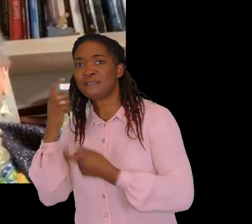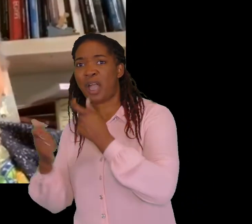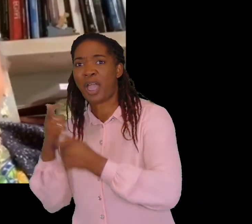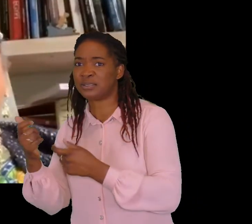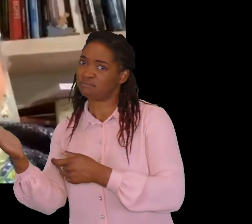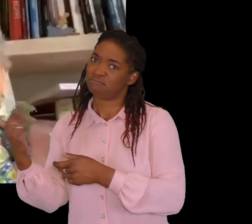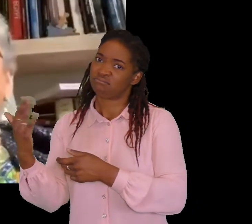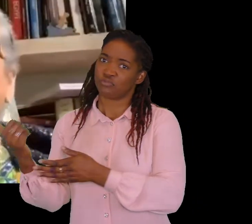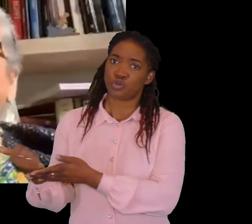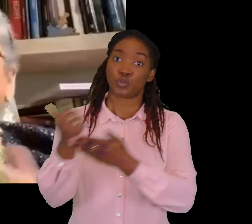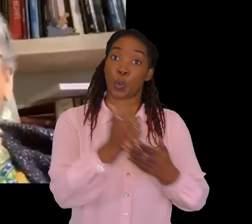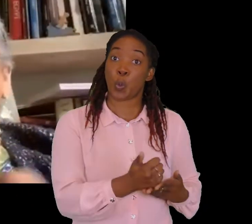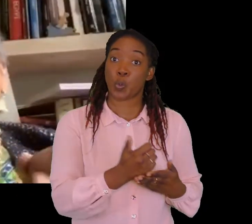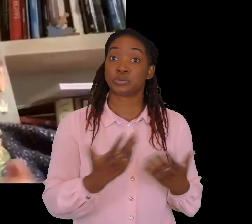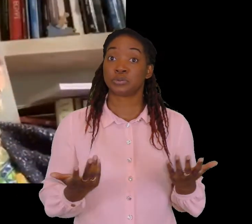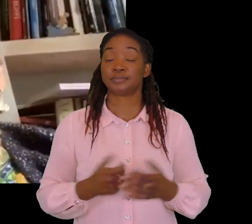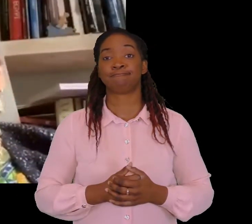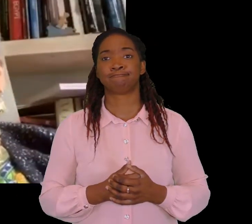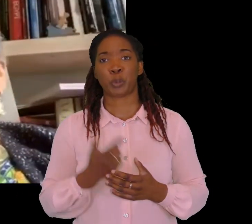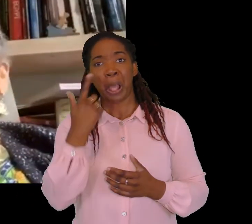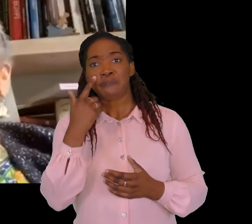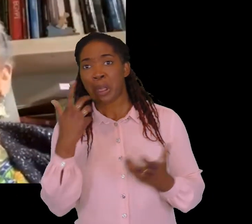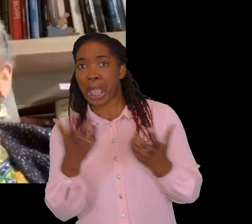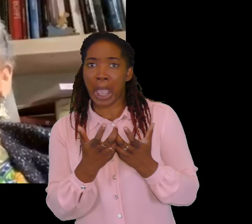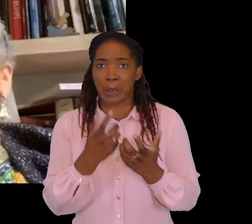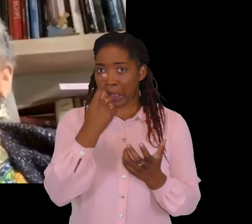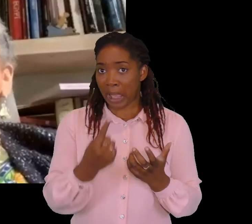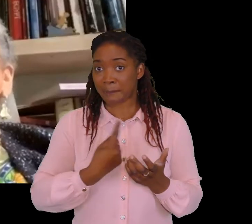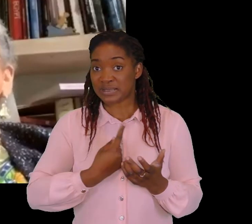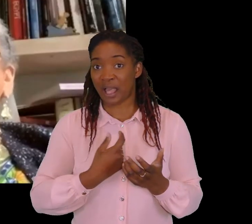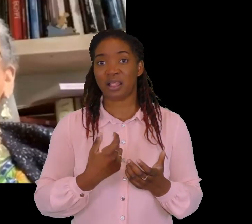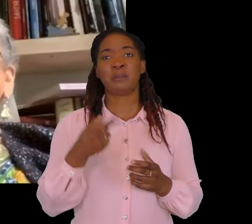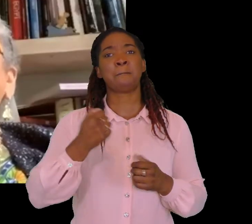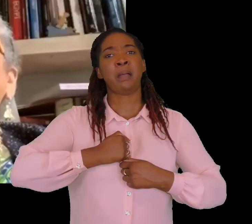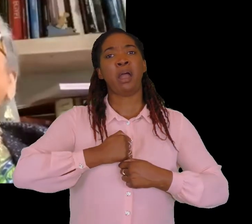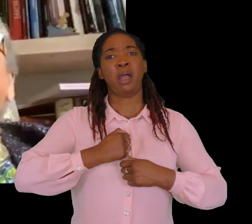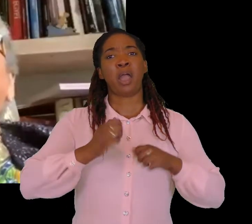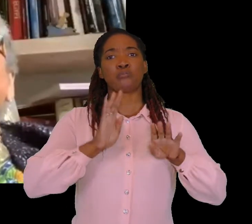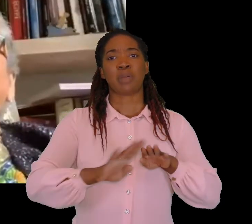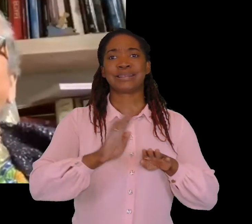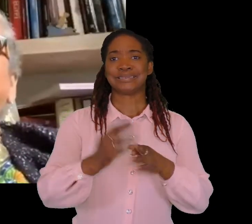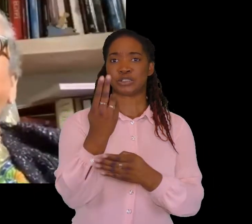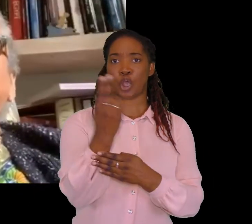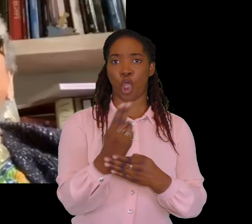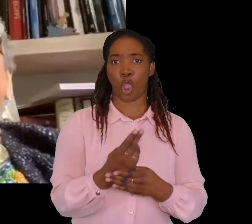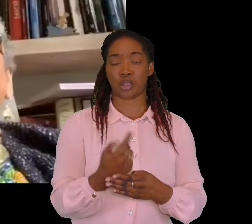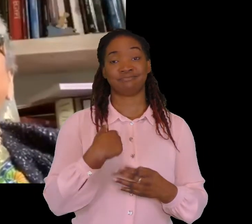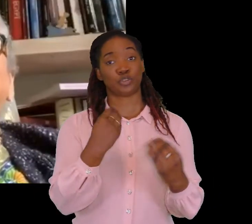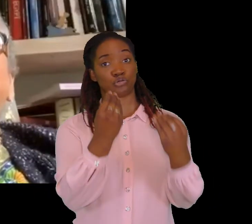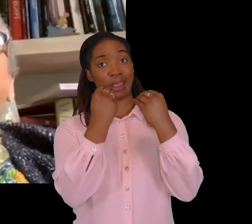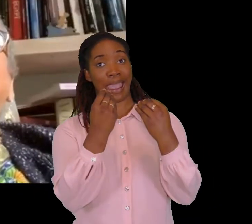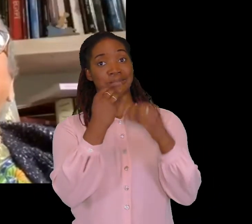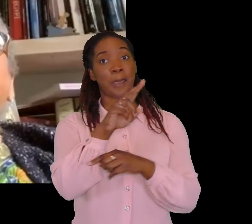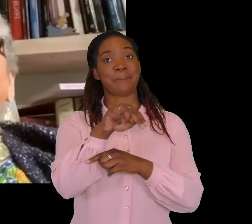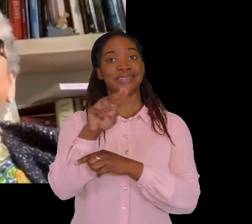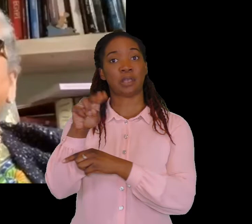see how to do it. But my practice, I trained as a painter,